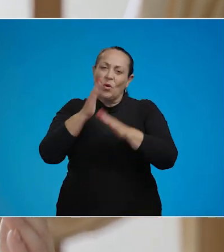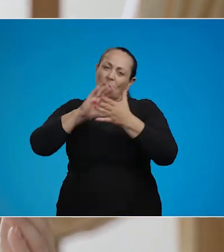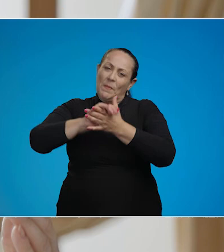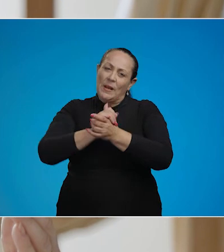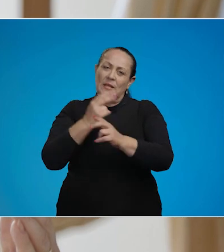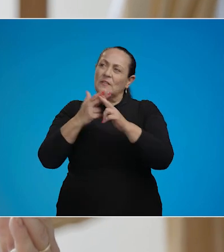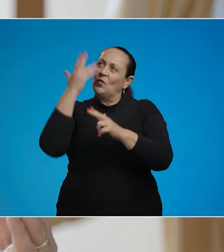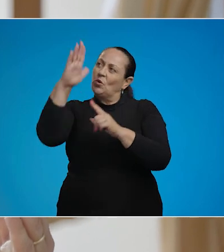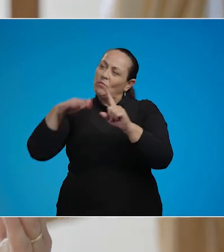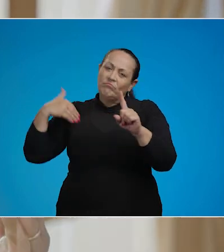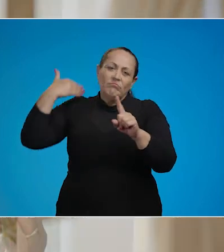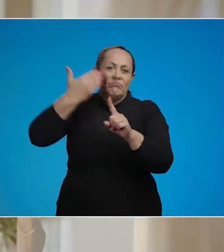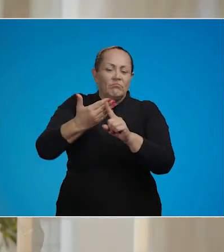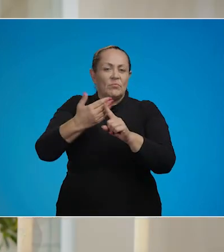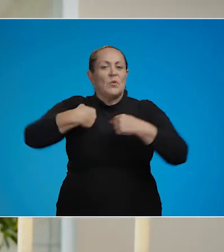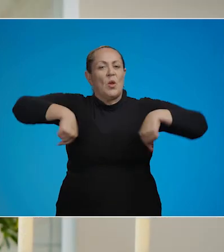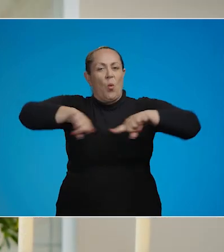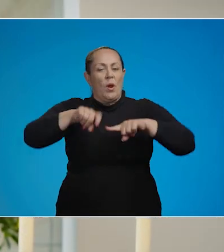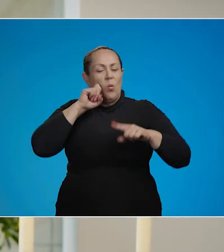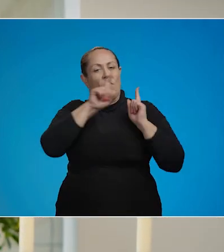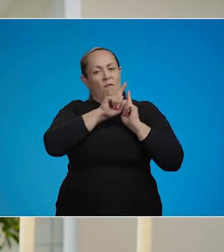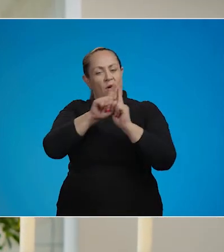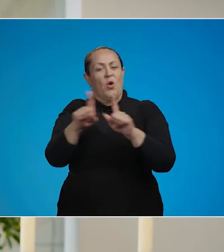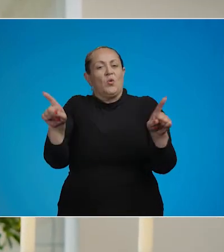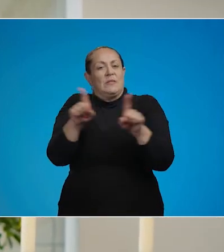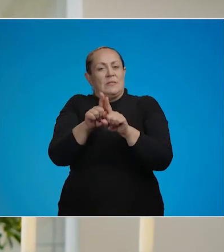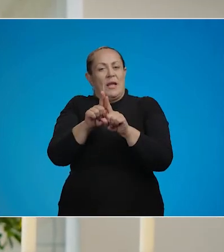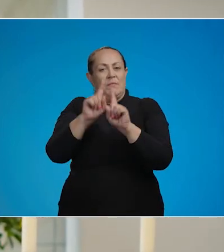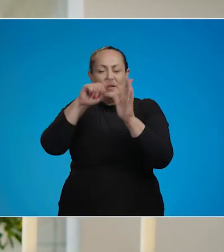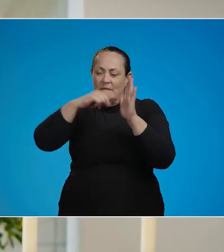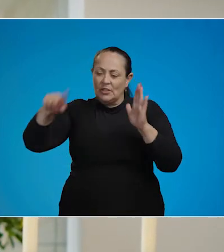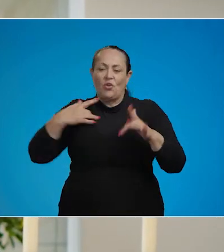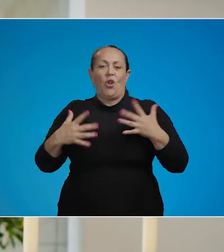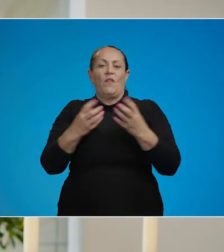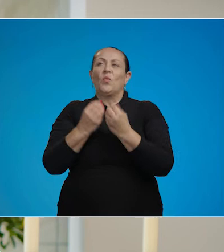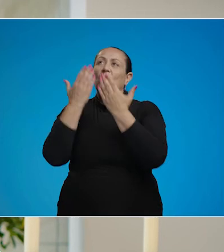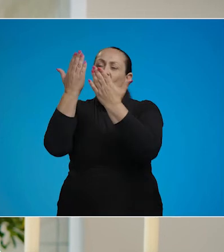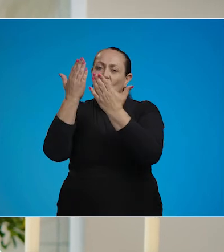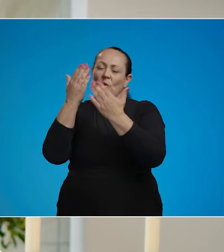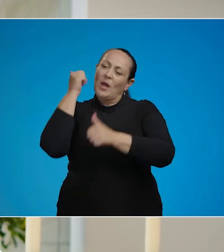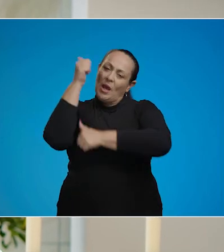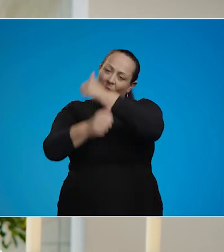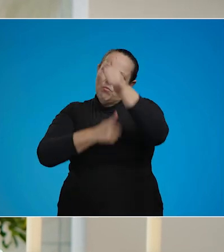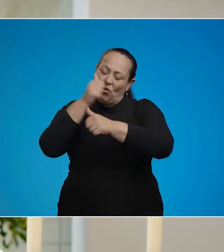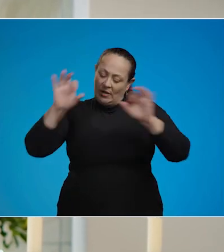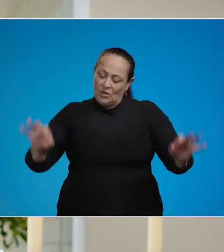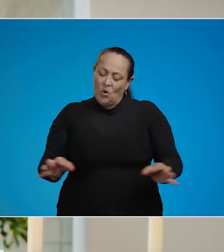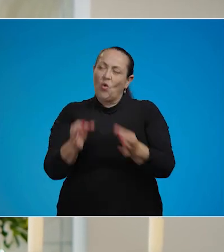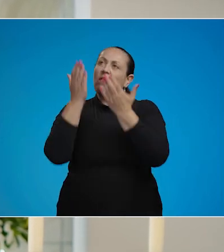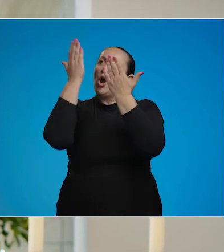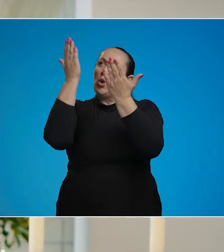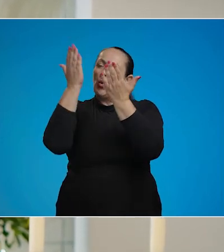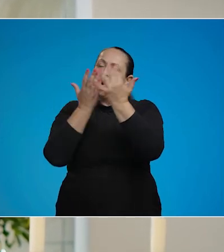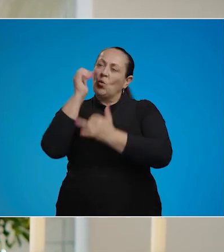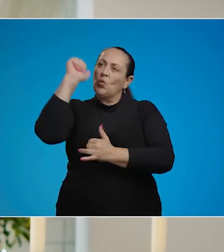pleased you throughout the ages we may merit to be co-heirs to eternal life and may praise and glorify